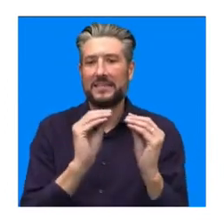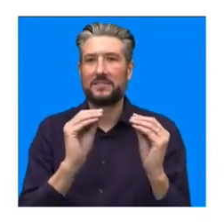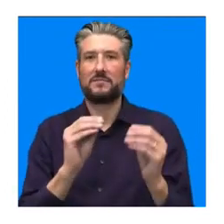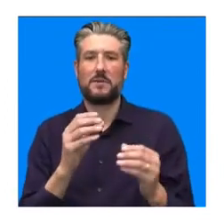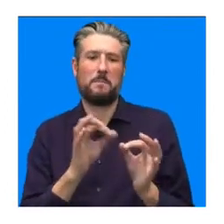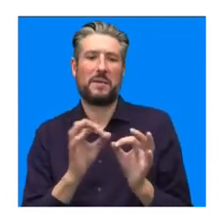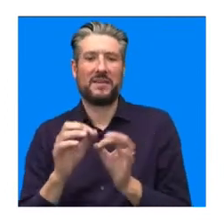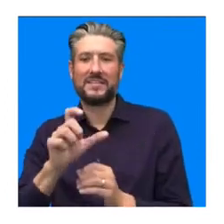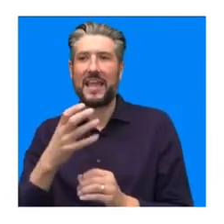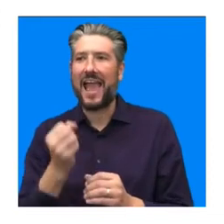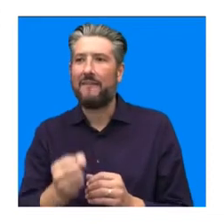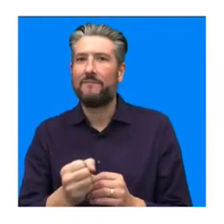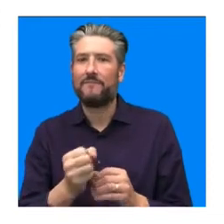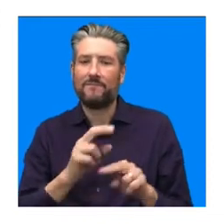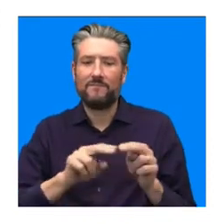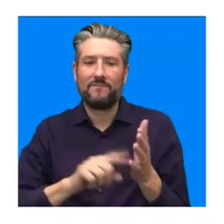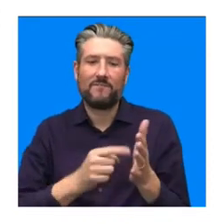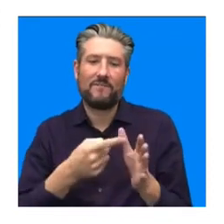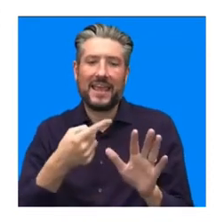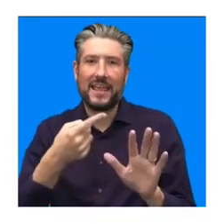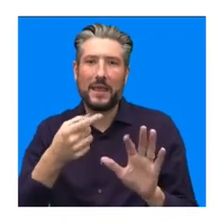Channel 4. Or a tragedy.